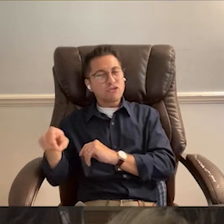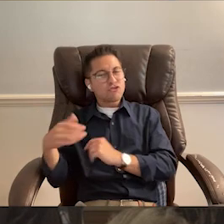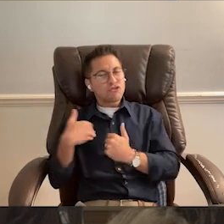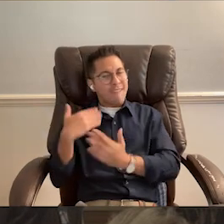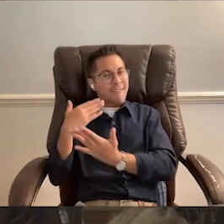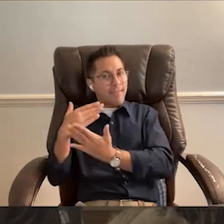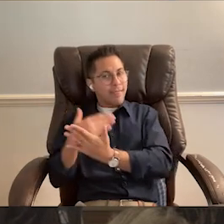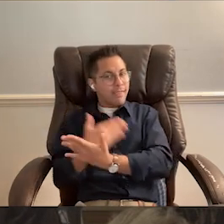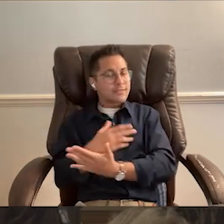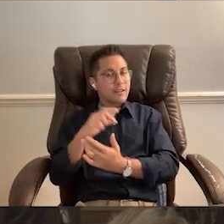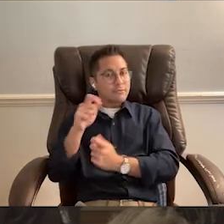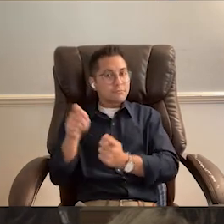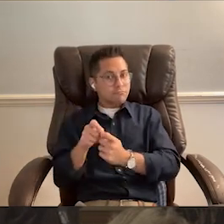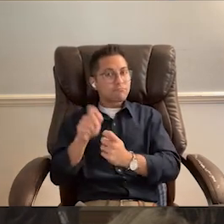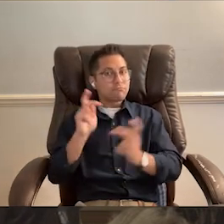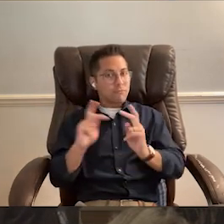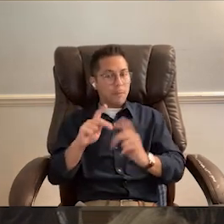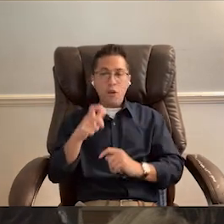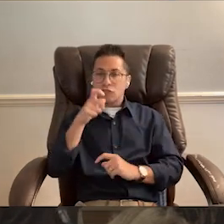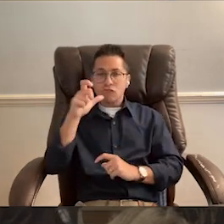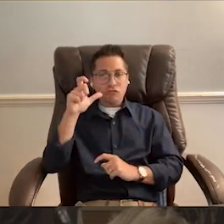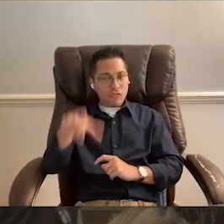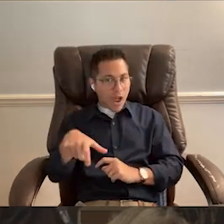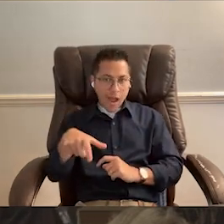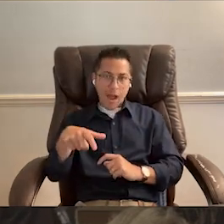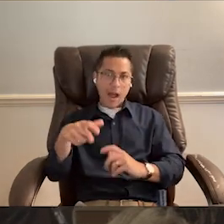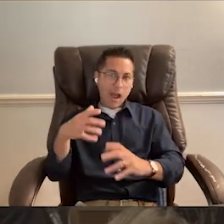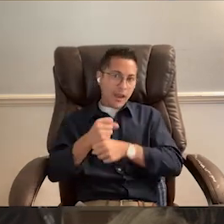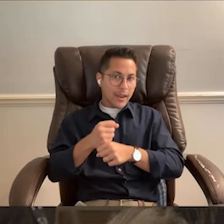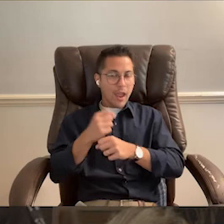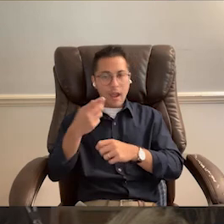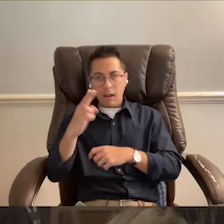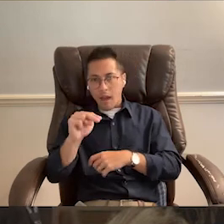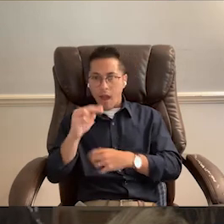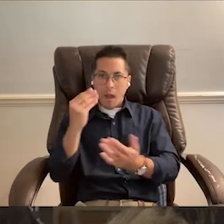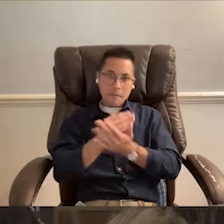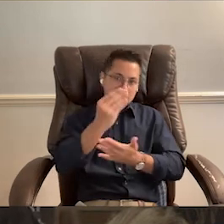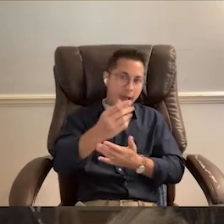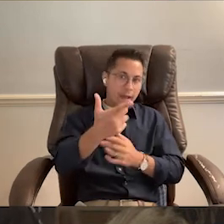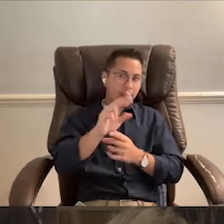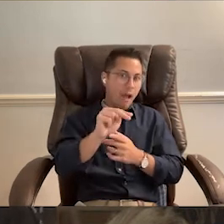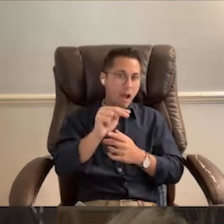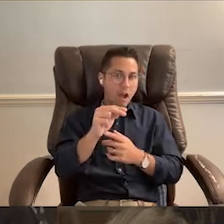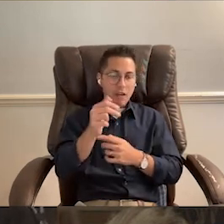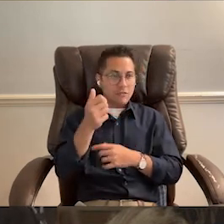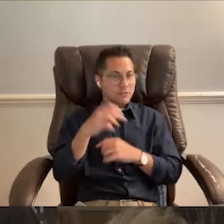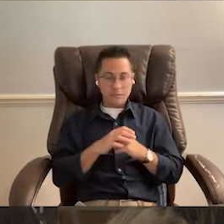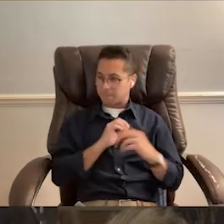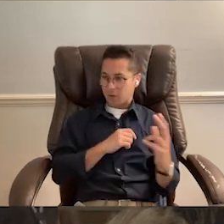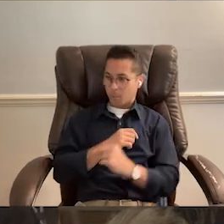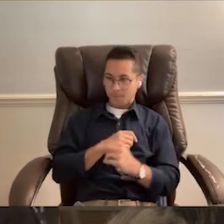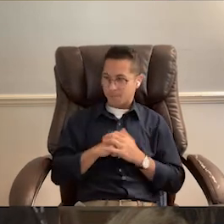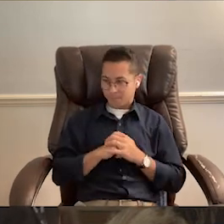the persons that sell the guns, should have a list of certain individuals that should not